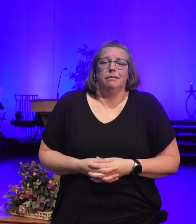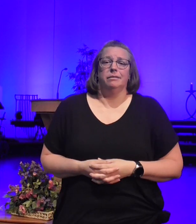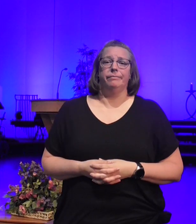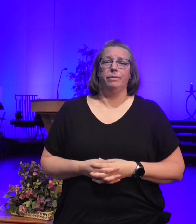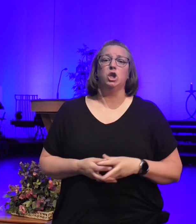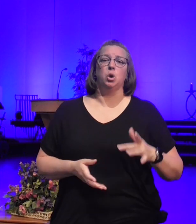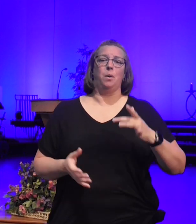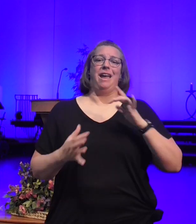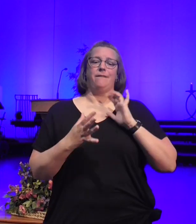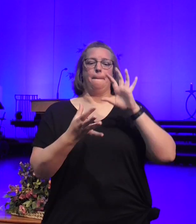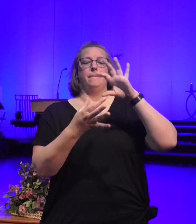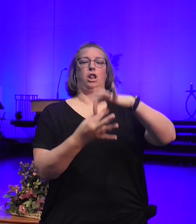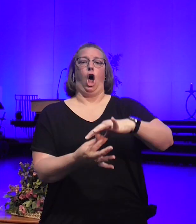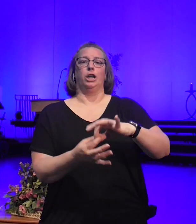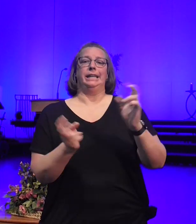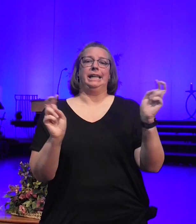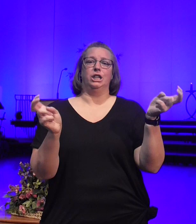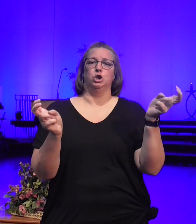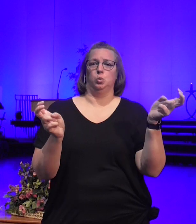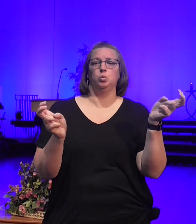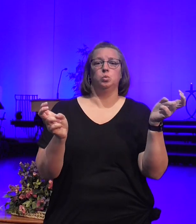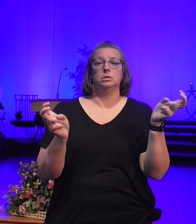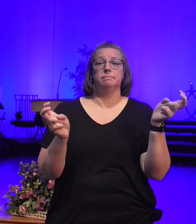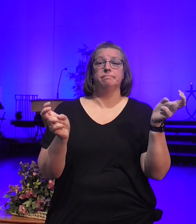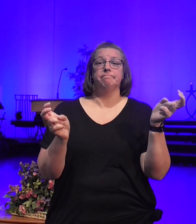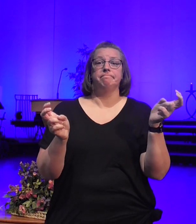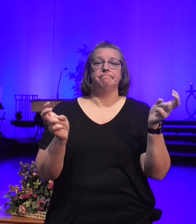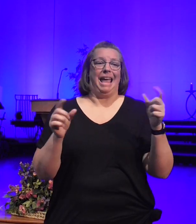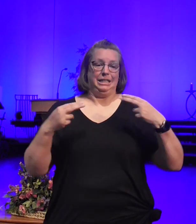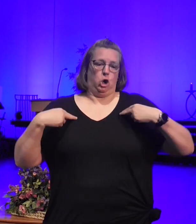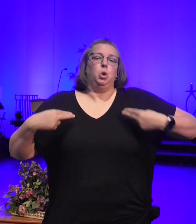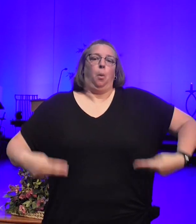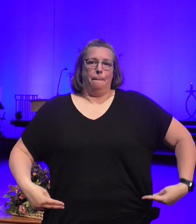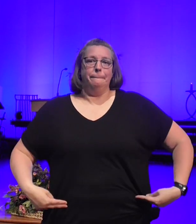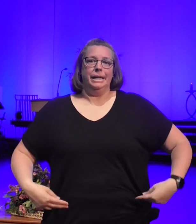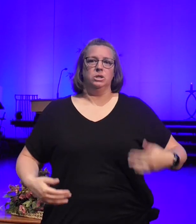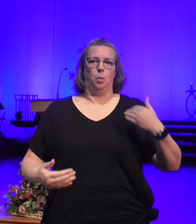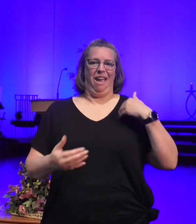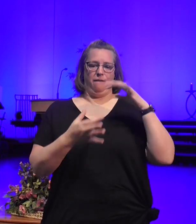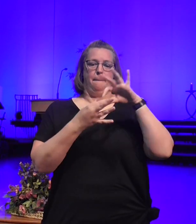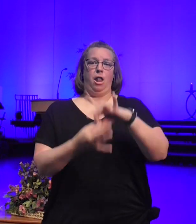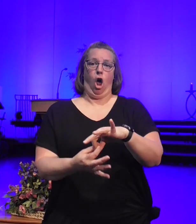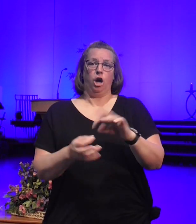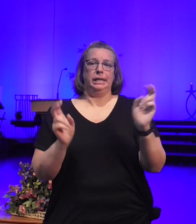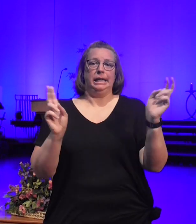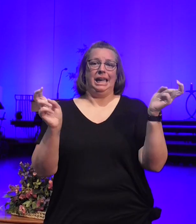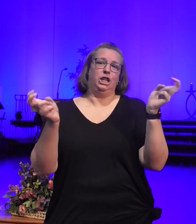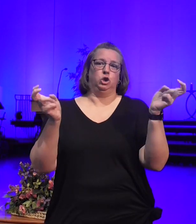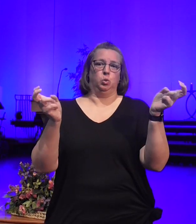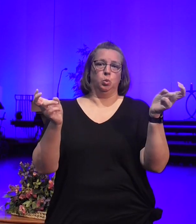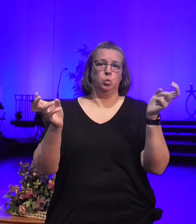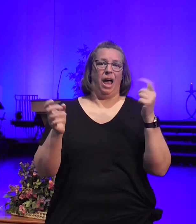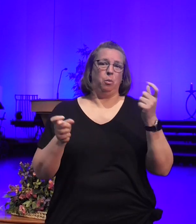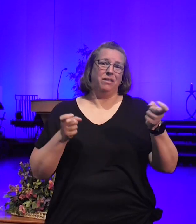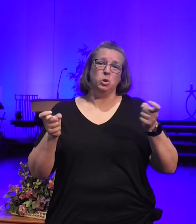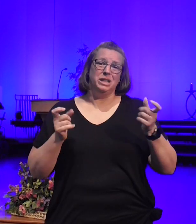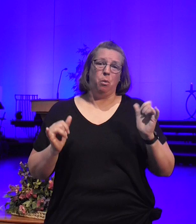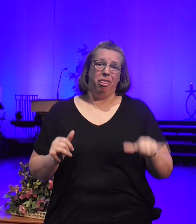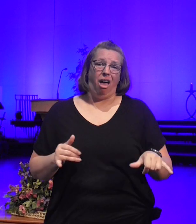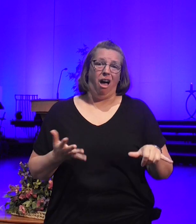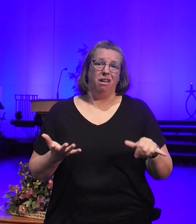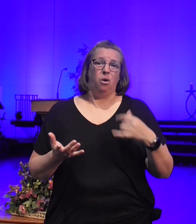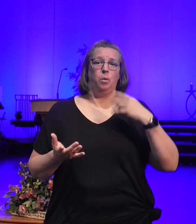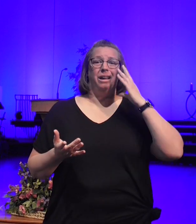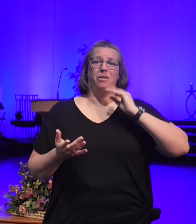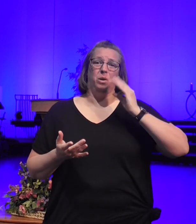issue as a group of humans. We have belonging issues, and we need to deal with them in order to experience